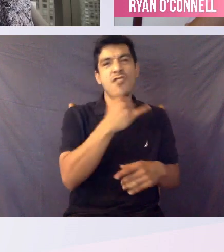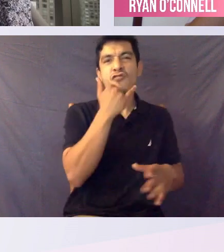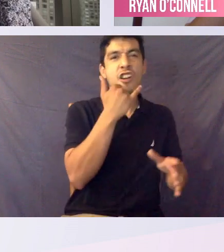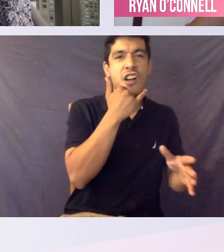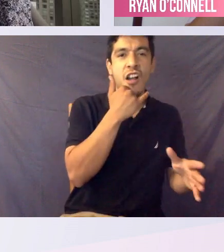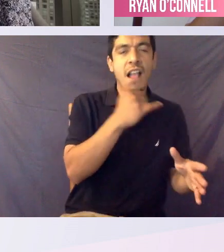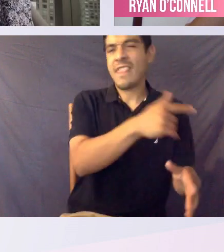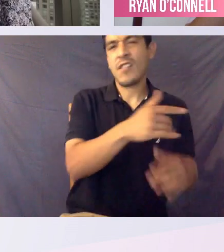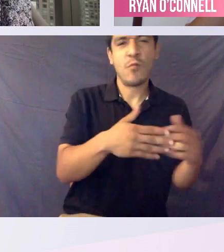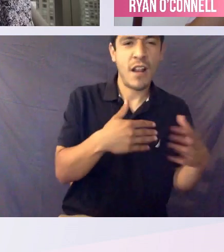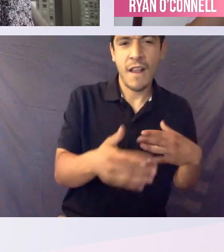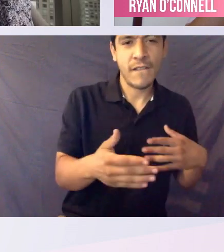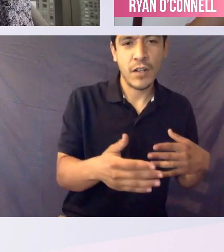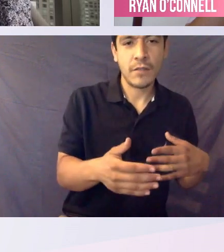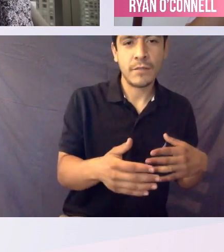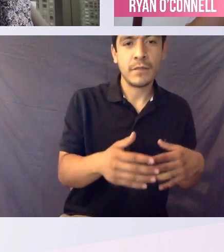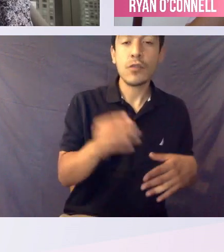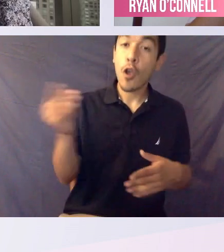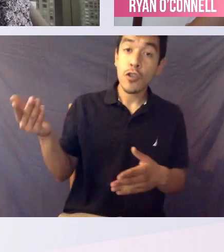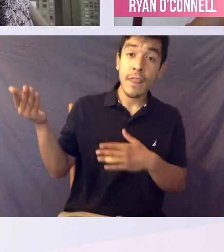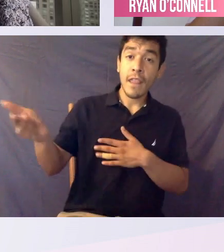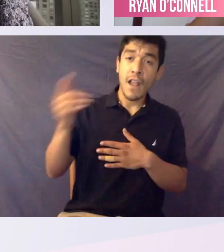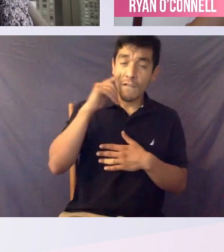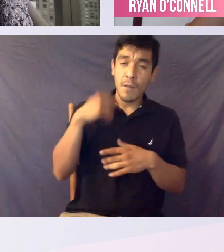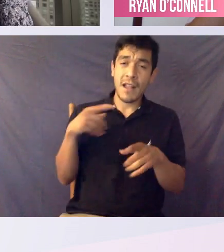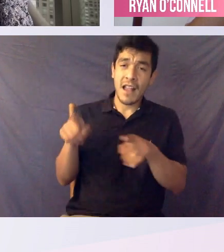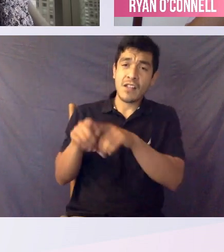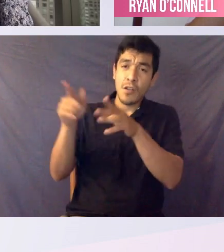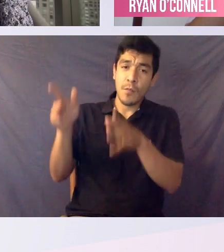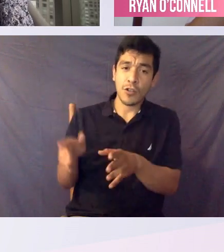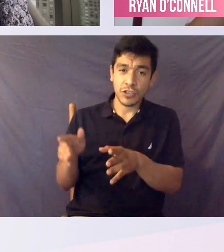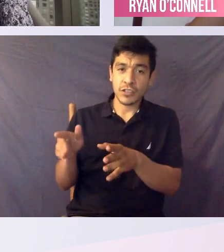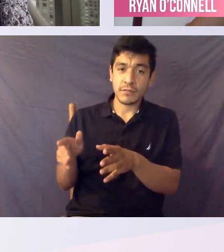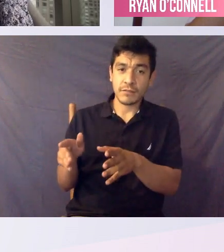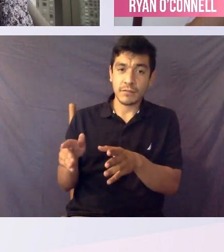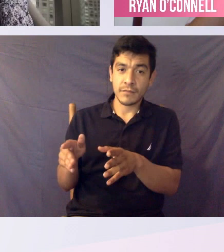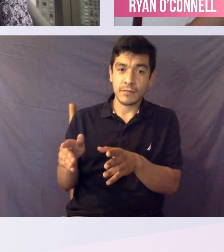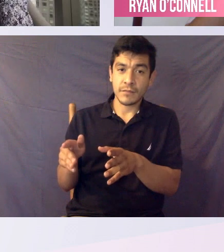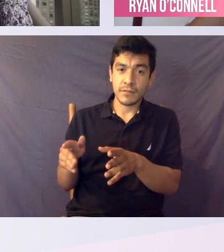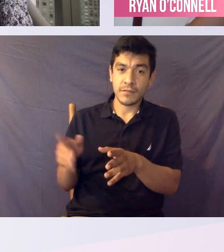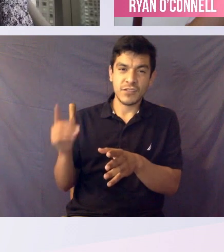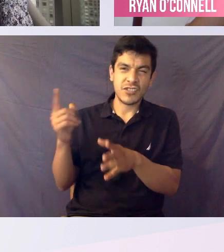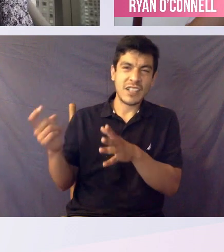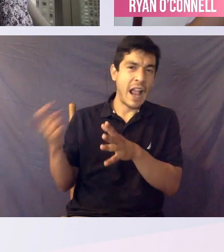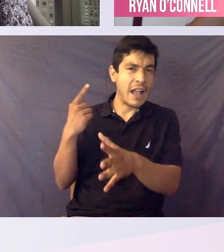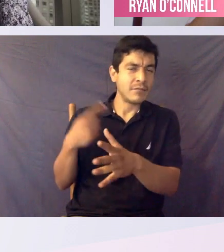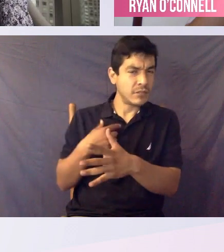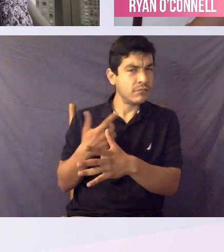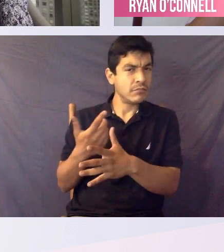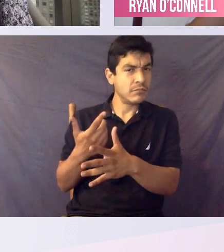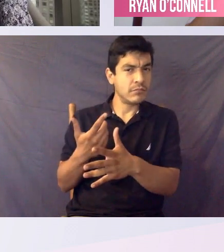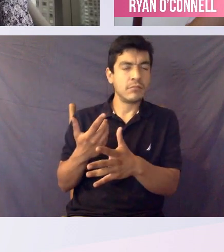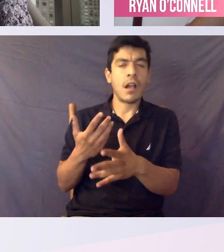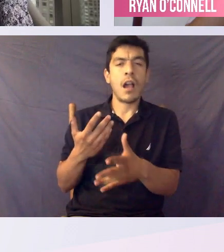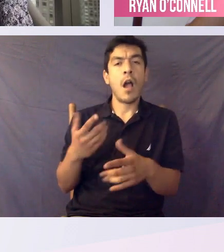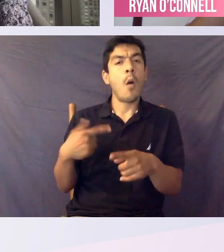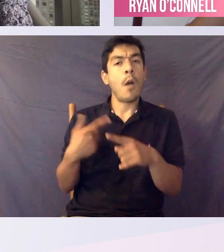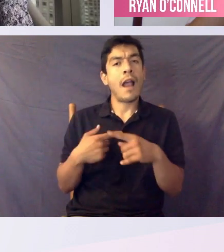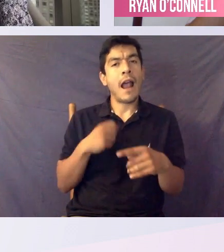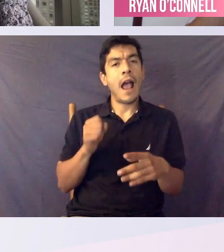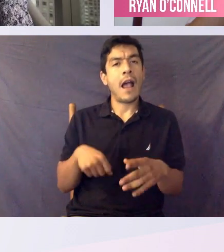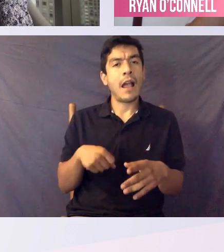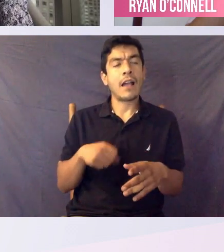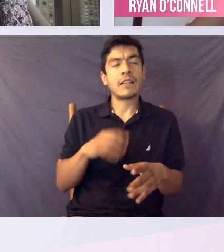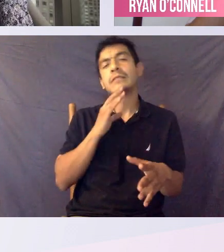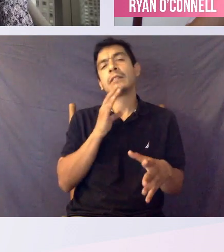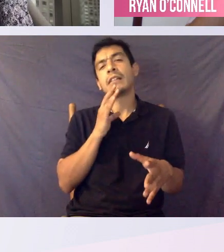whatever. She's there for me as a person, like, you know, she's in tune with like when I can speak up, when I'm